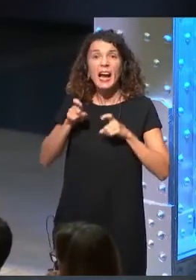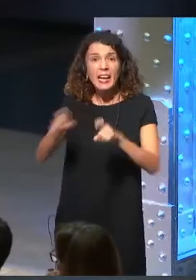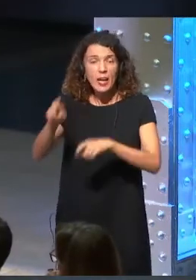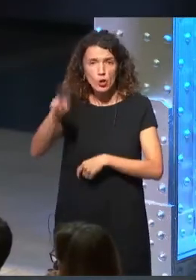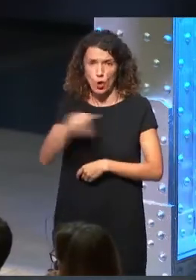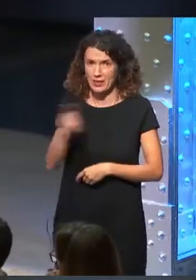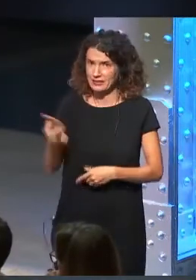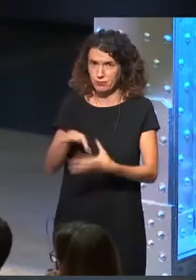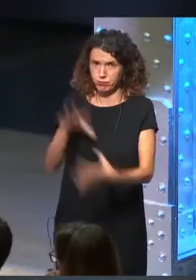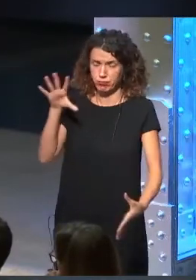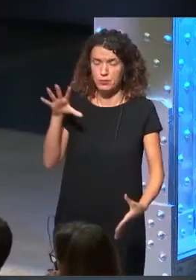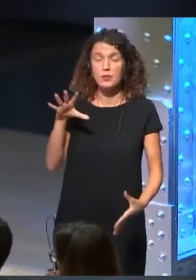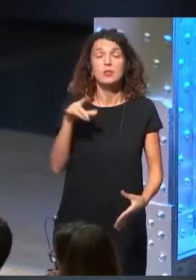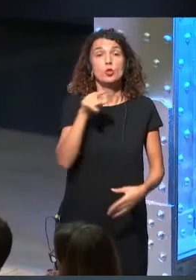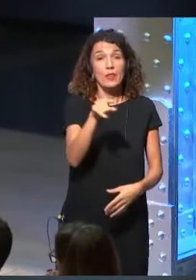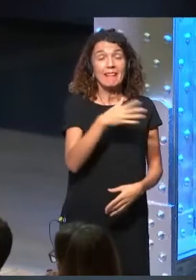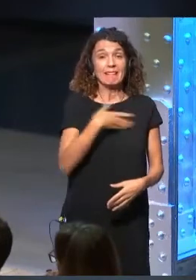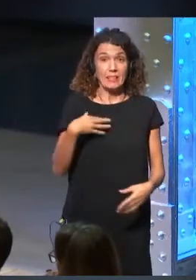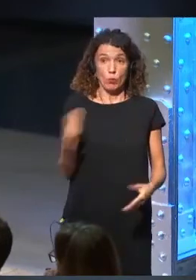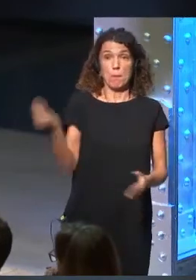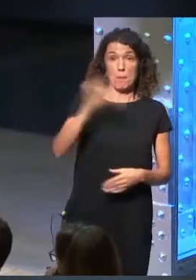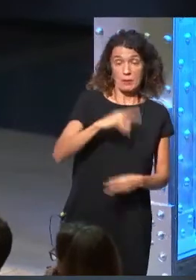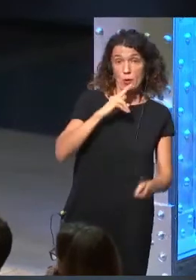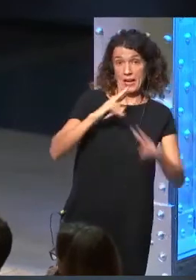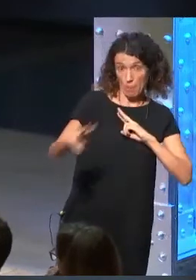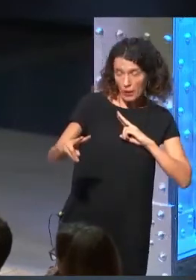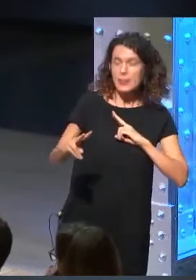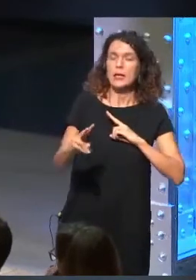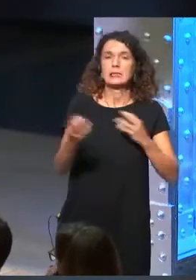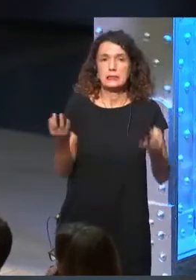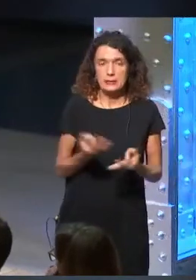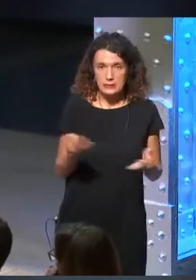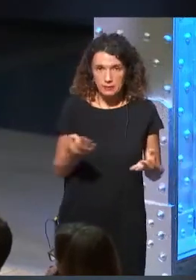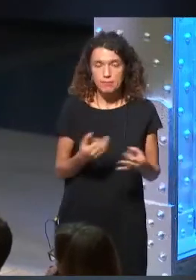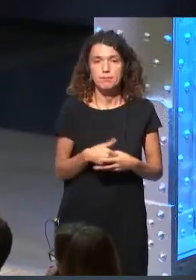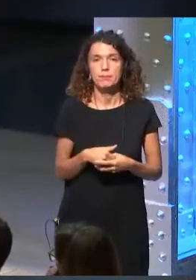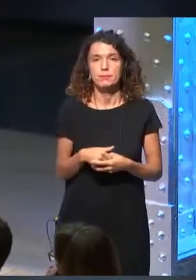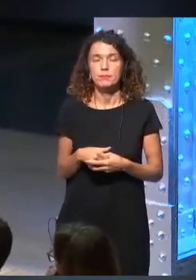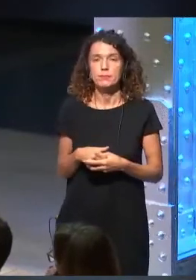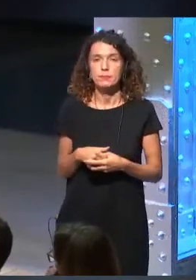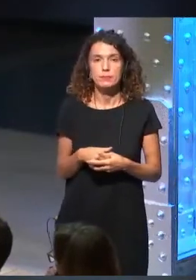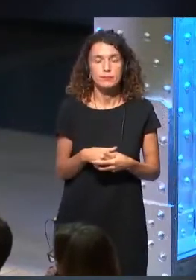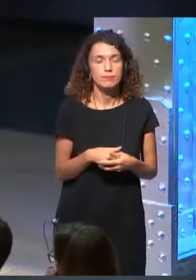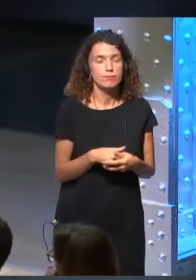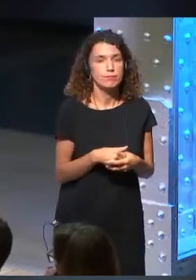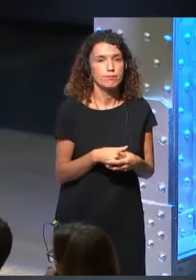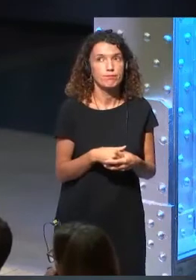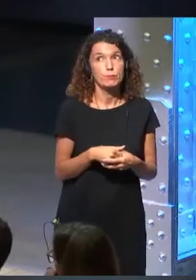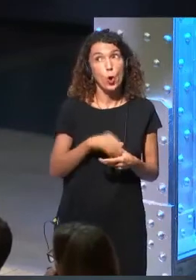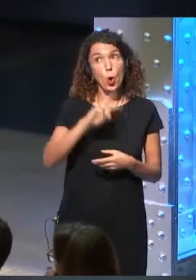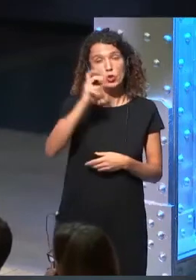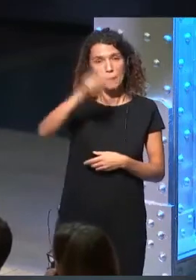your question, though there will be other people sitting up here who, I would agree with you.